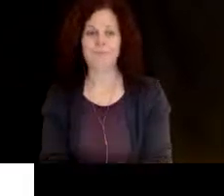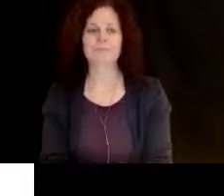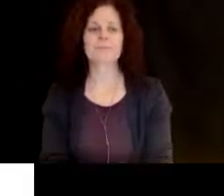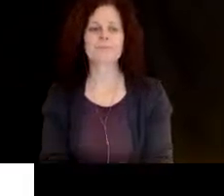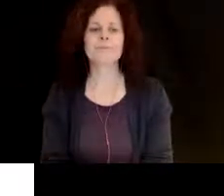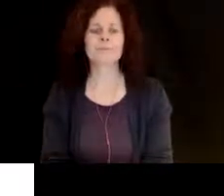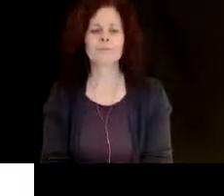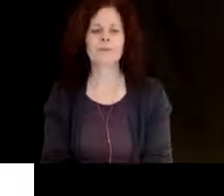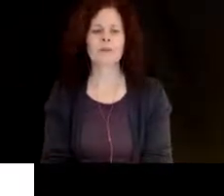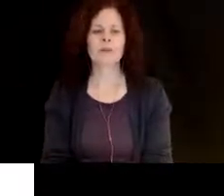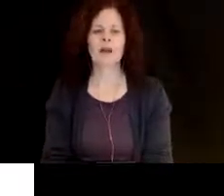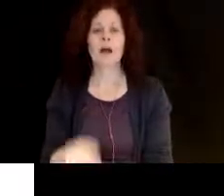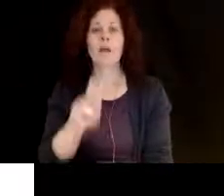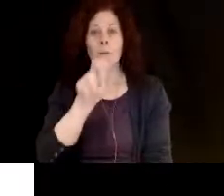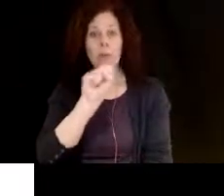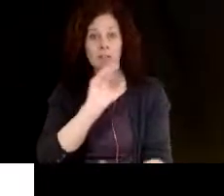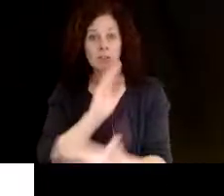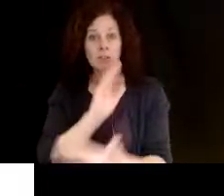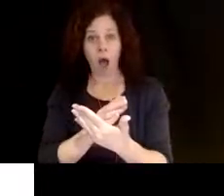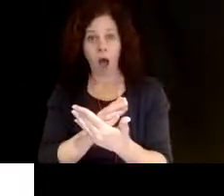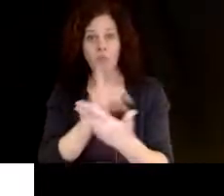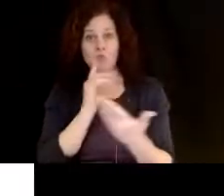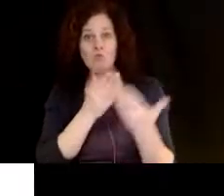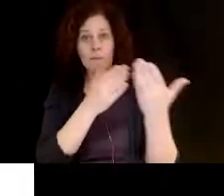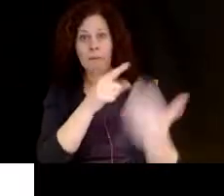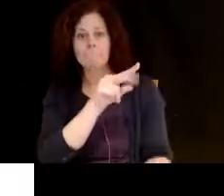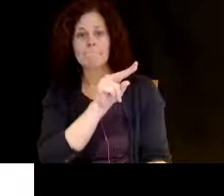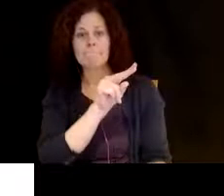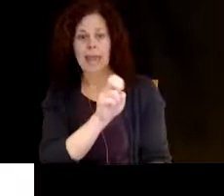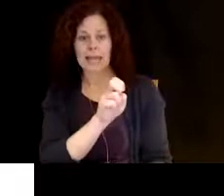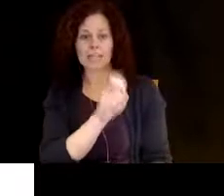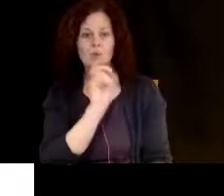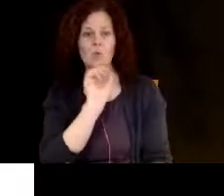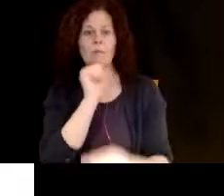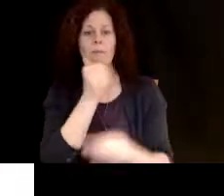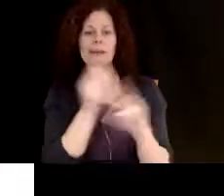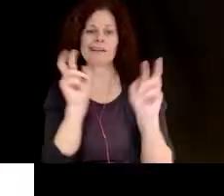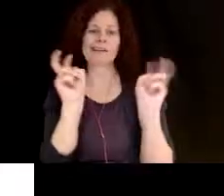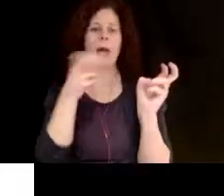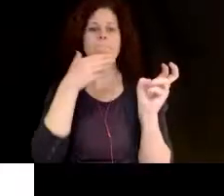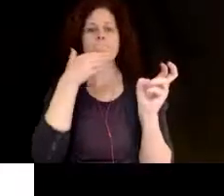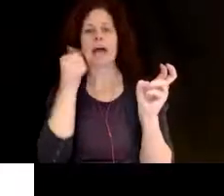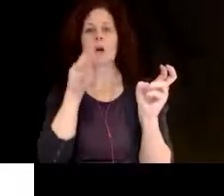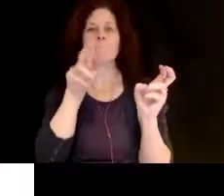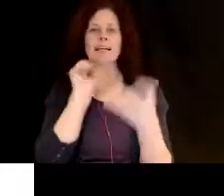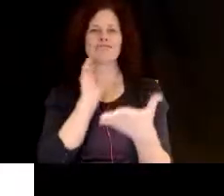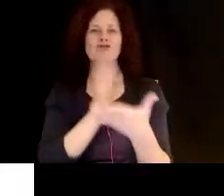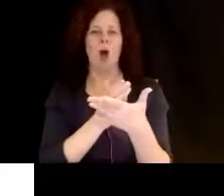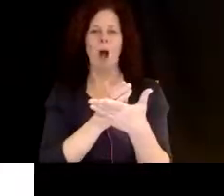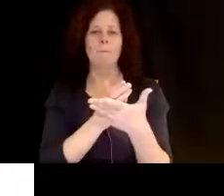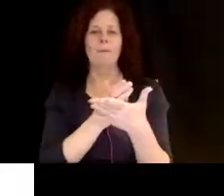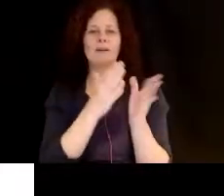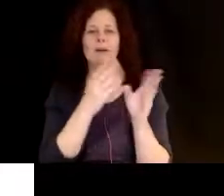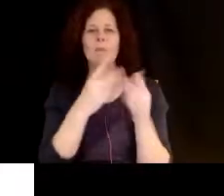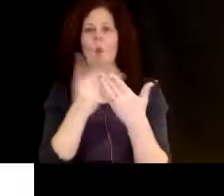better bus stop program that helps them prioritize their improvements to the infrastructure at and around bus stops, but